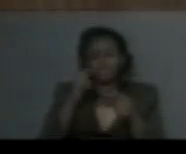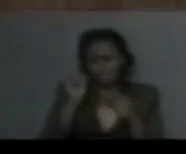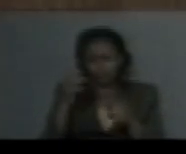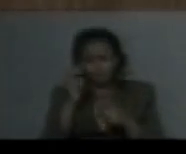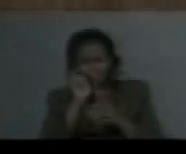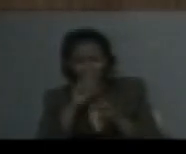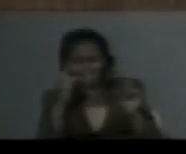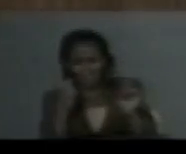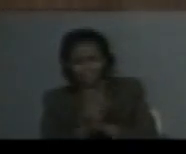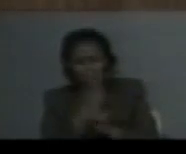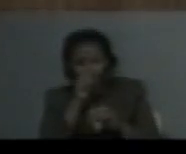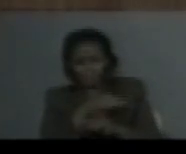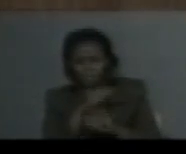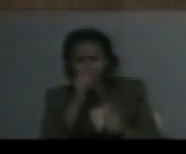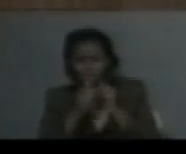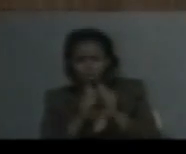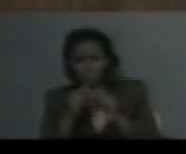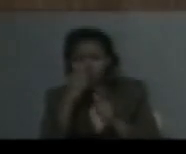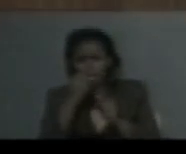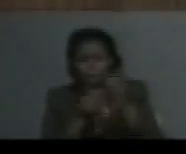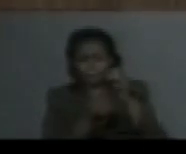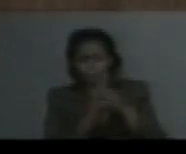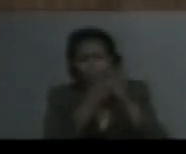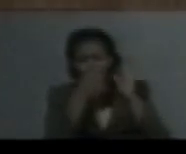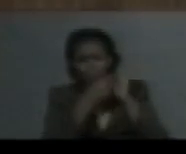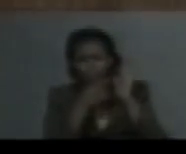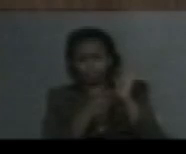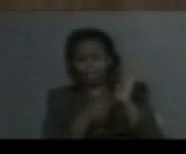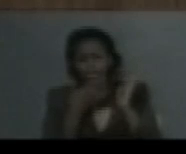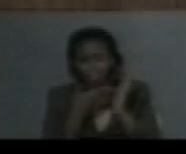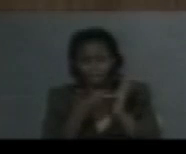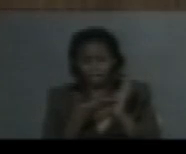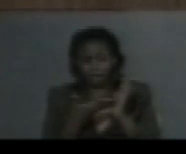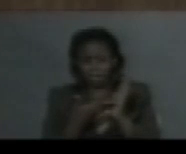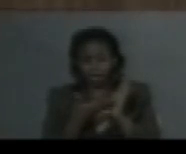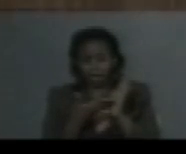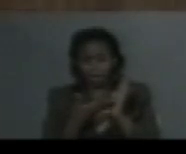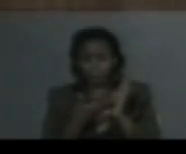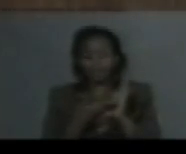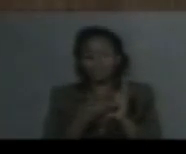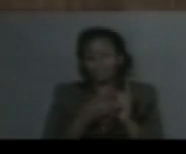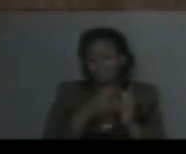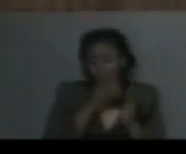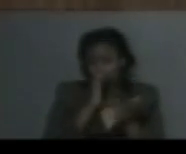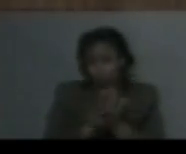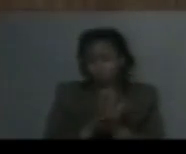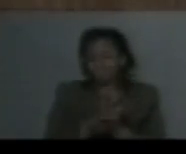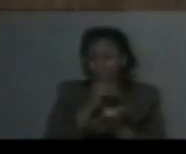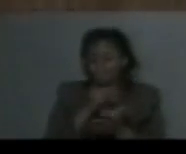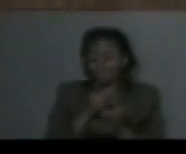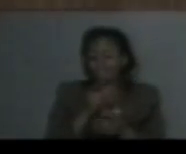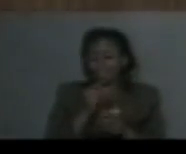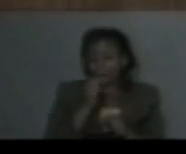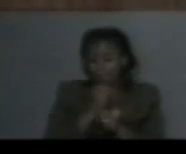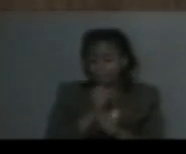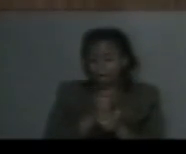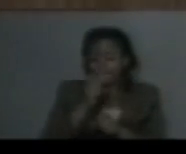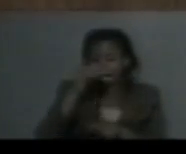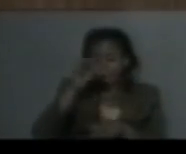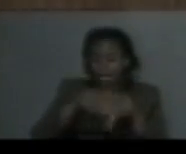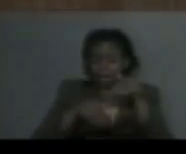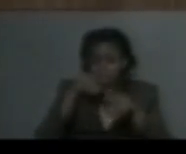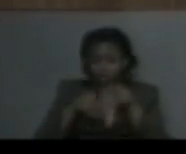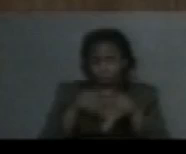out, does it make the elections not